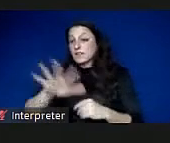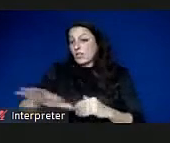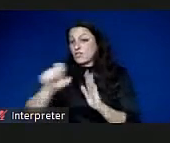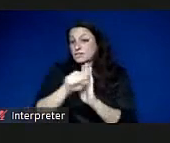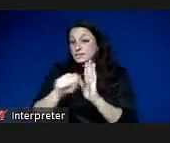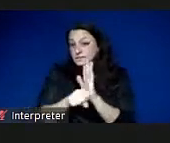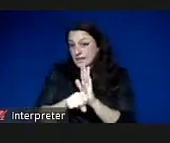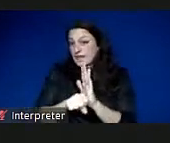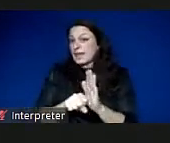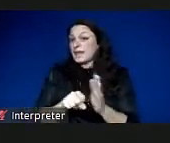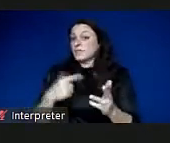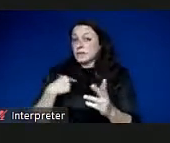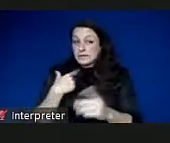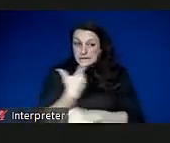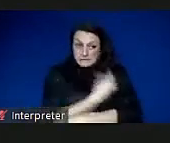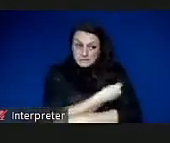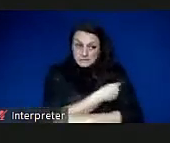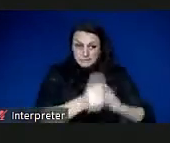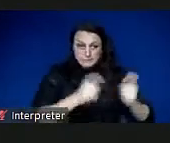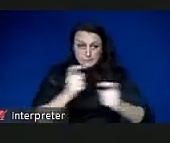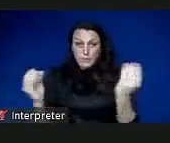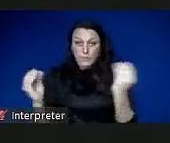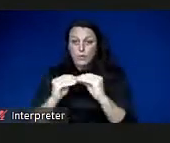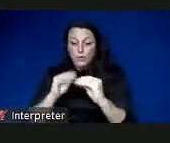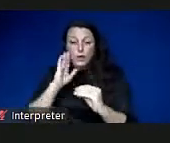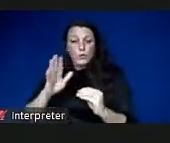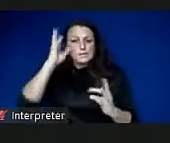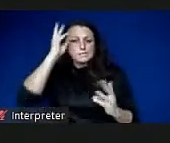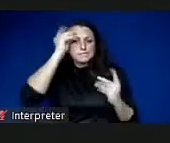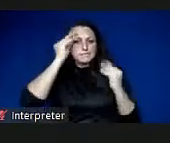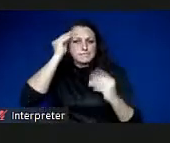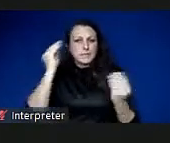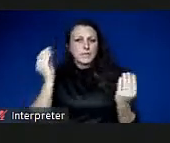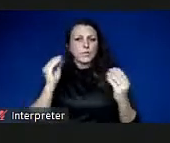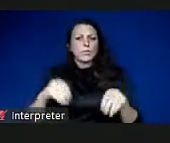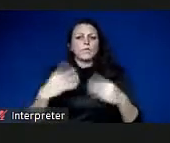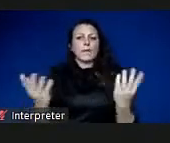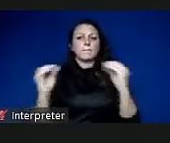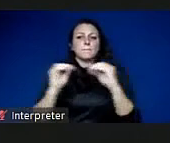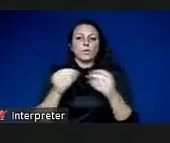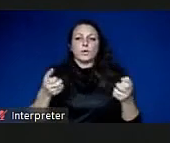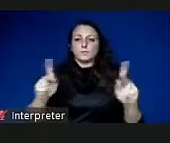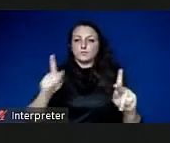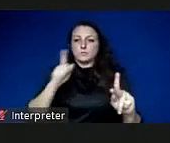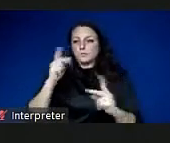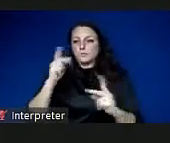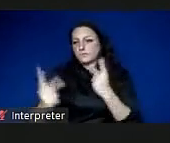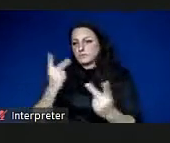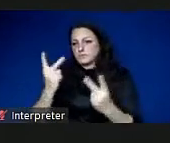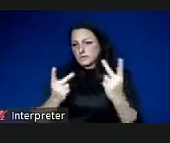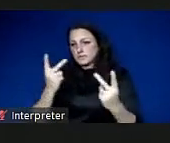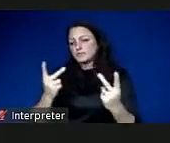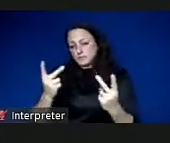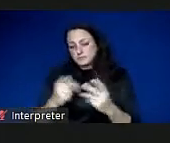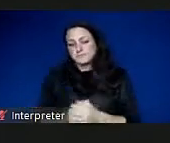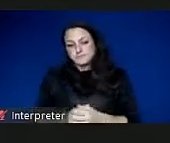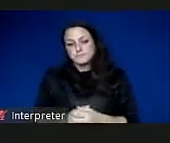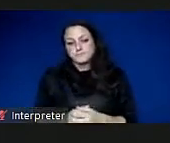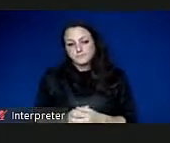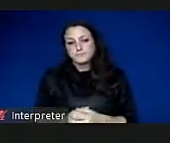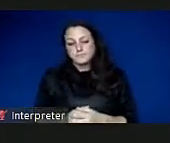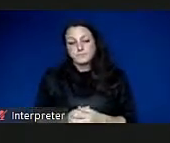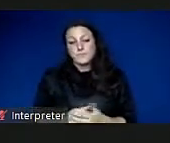evaluate more and more opportunities for visitation across our state. And what I really just